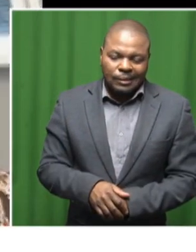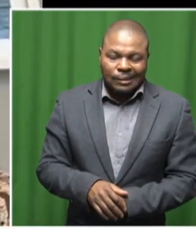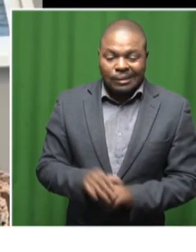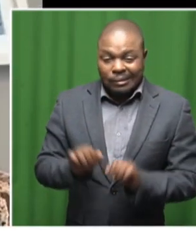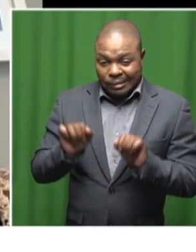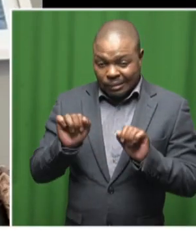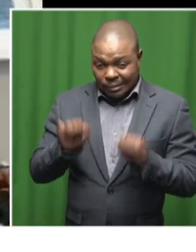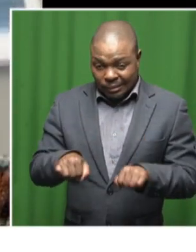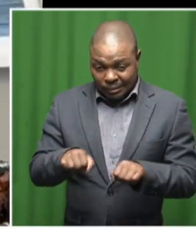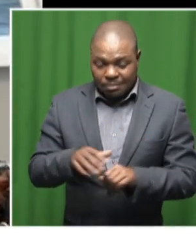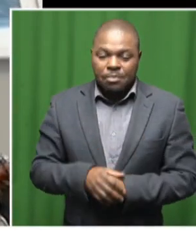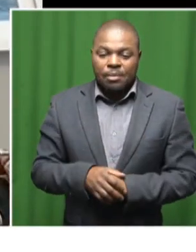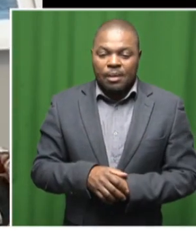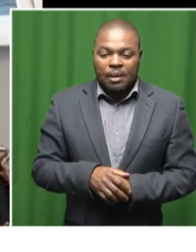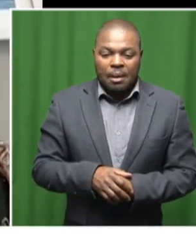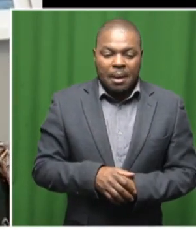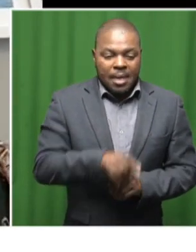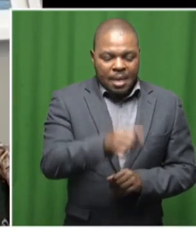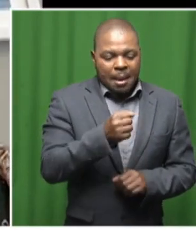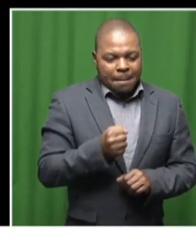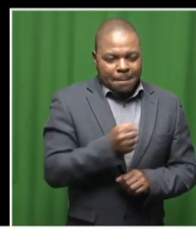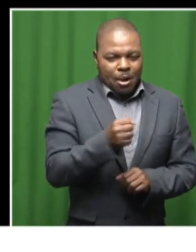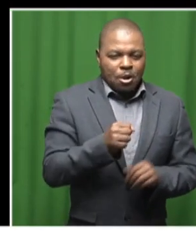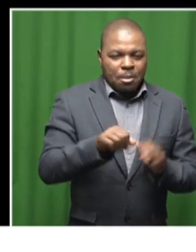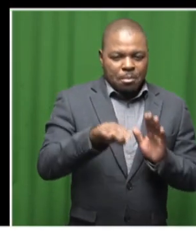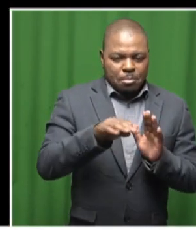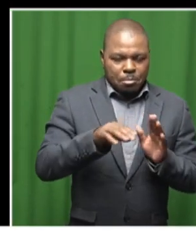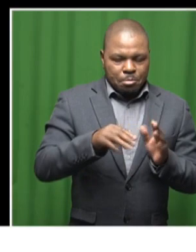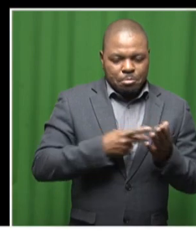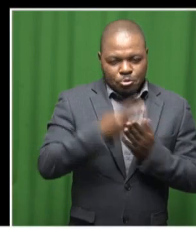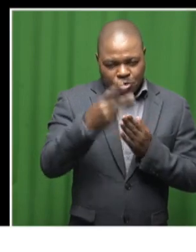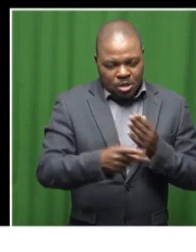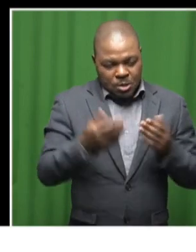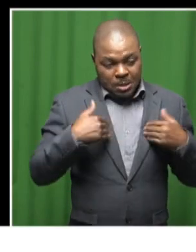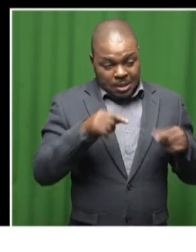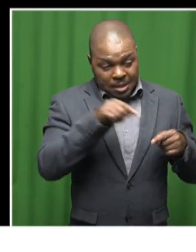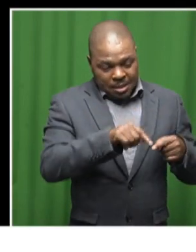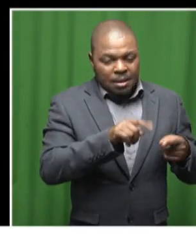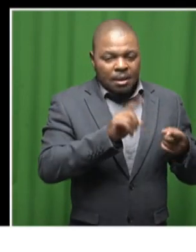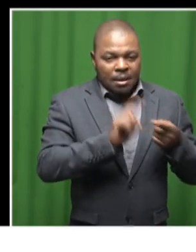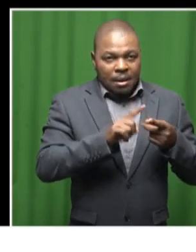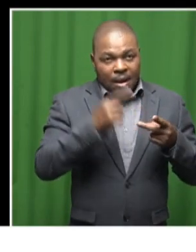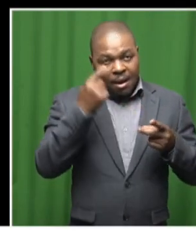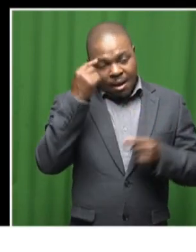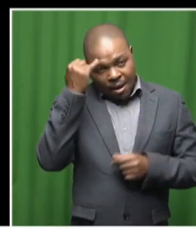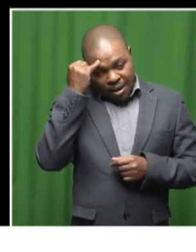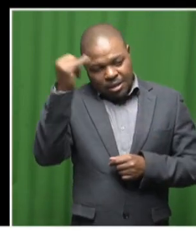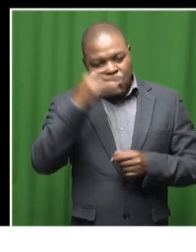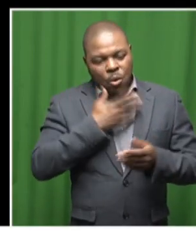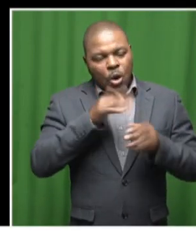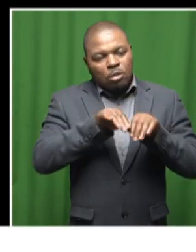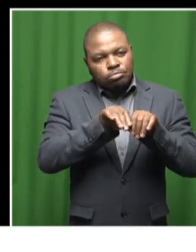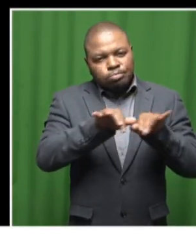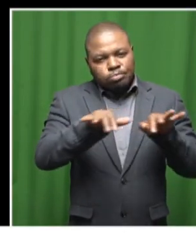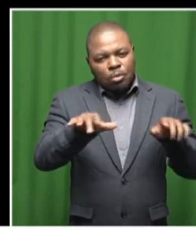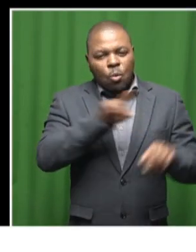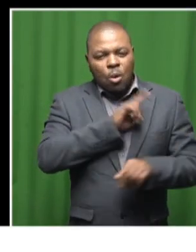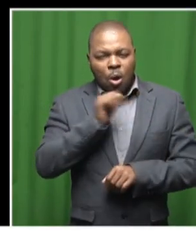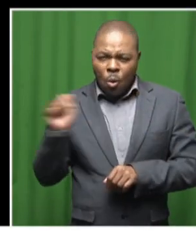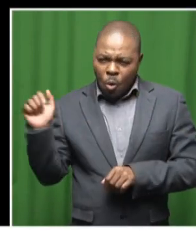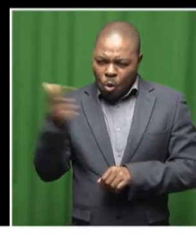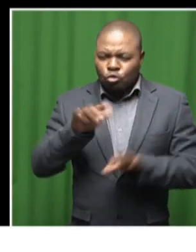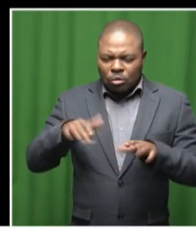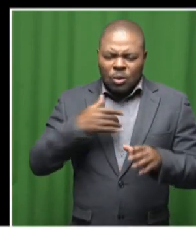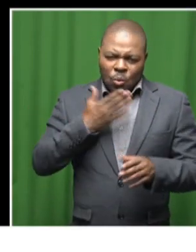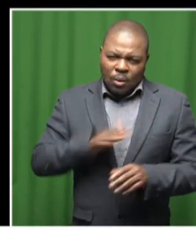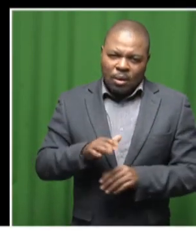so this was a pilot project that we've actually started, Okay. and they did scale it up because we want all the children. So because,